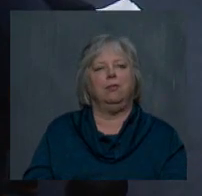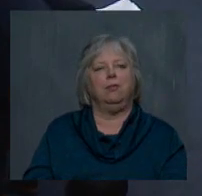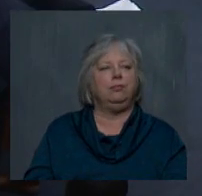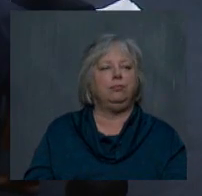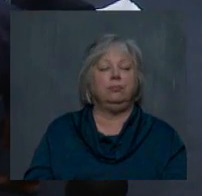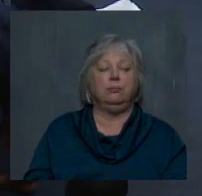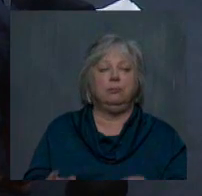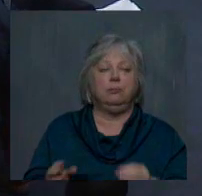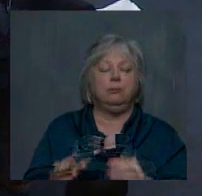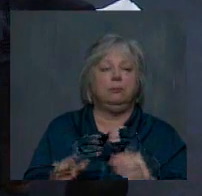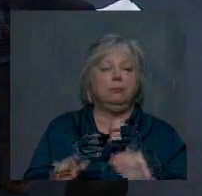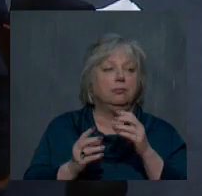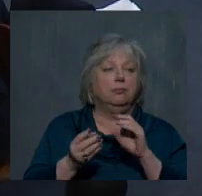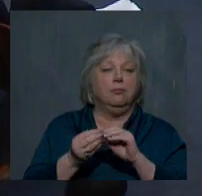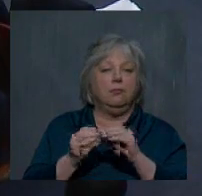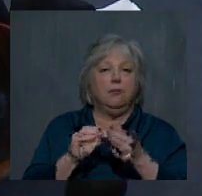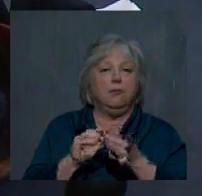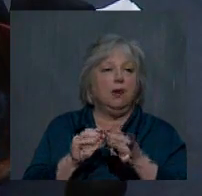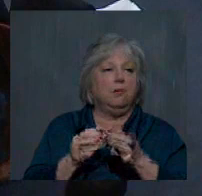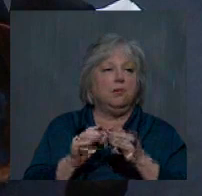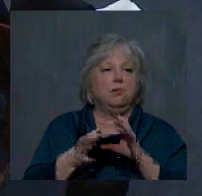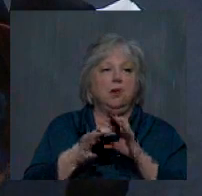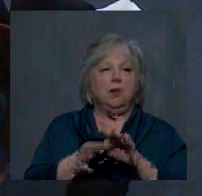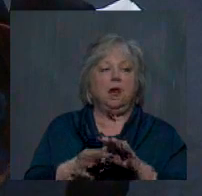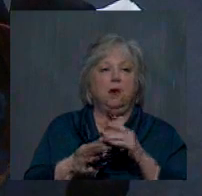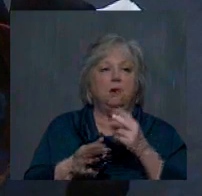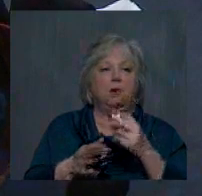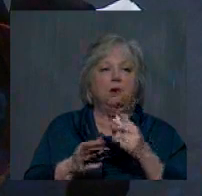Are there any other items, any other items?